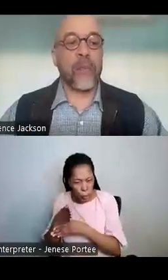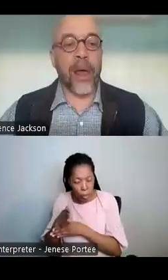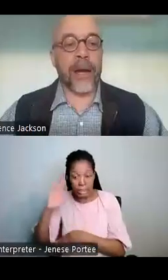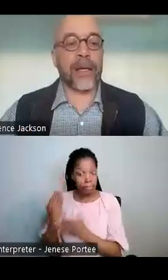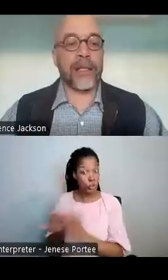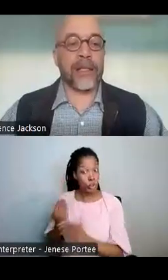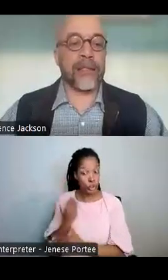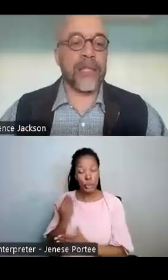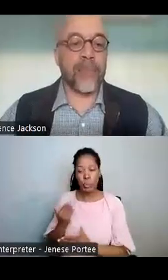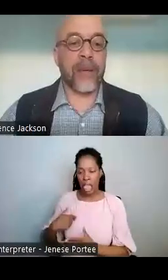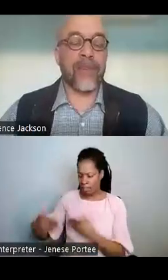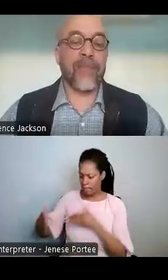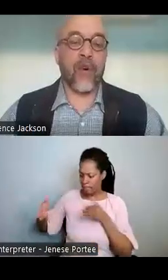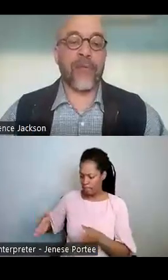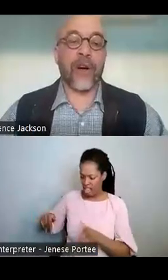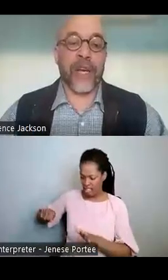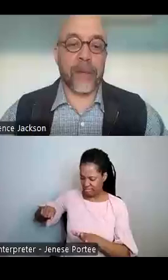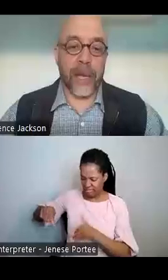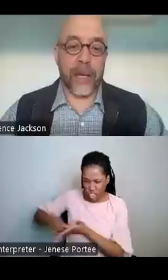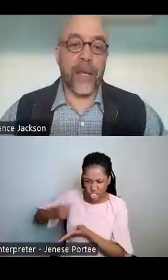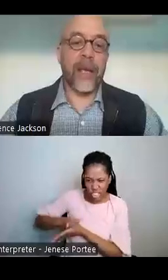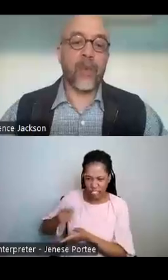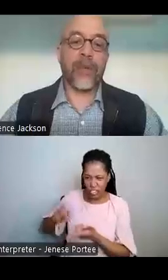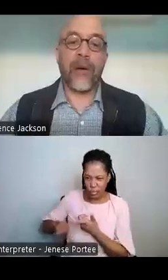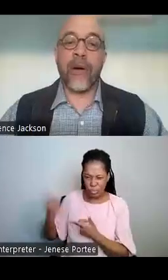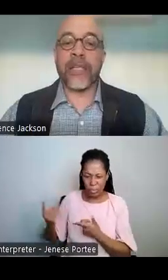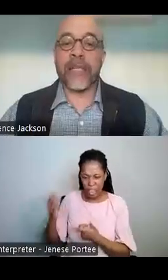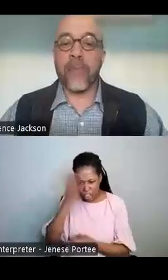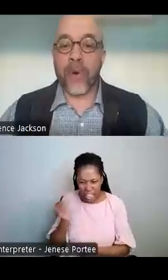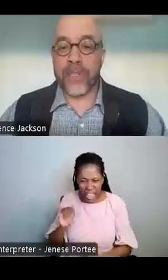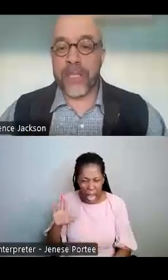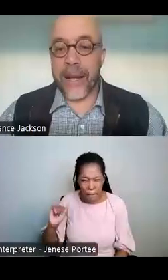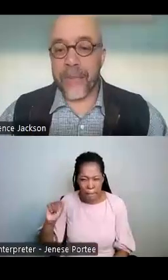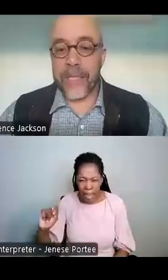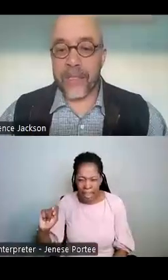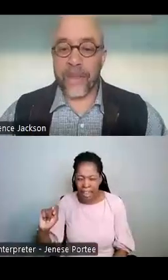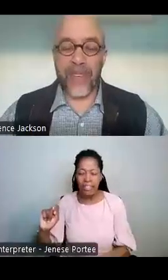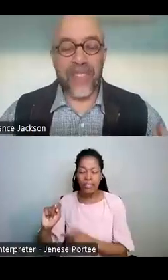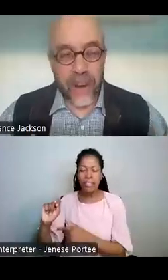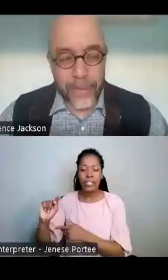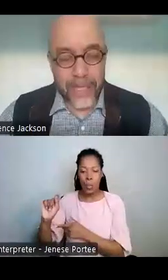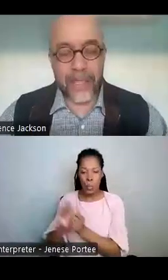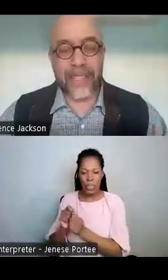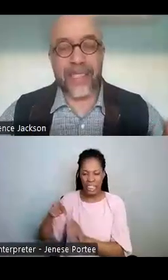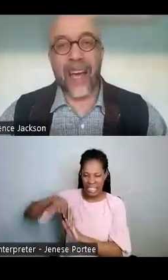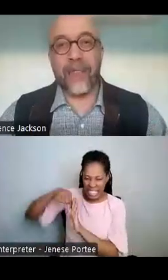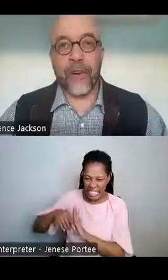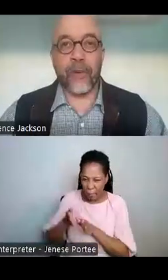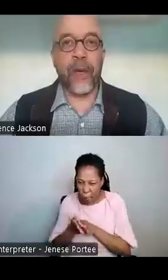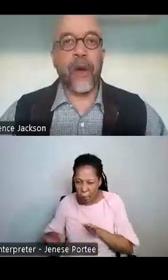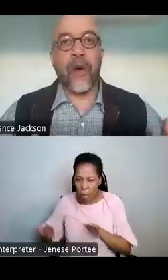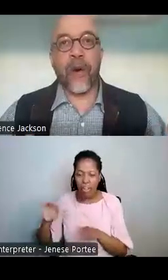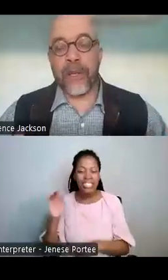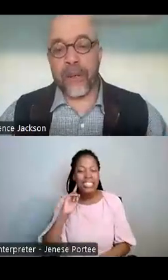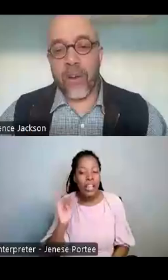consisted of a block cut into something of the form of a cricket bat, with a long and deep mortise down the center. He's describing something like a